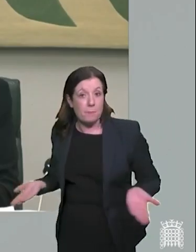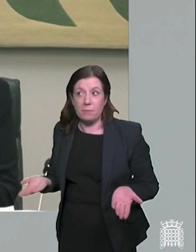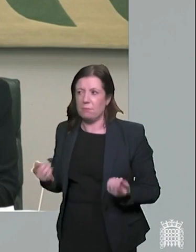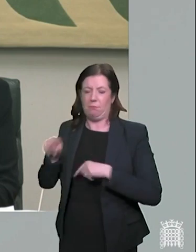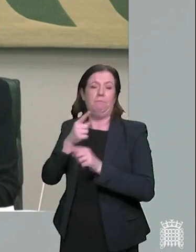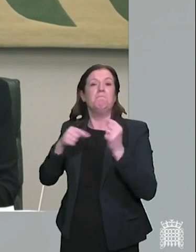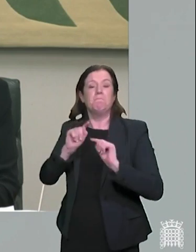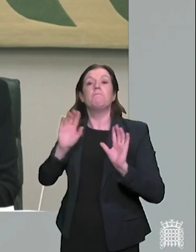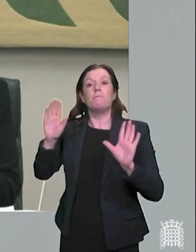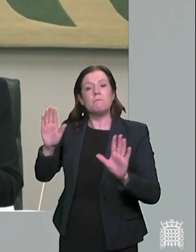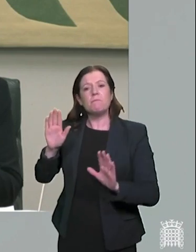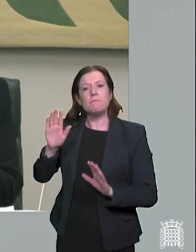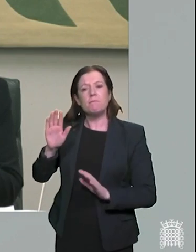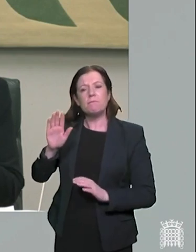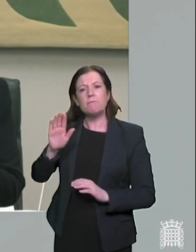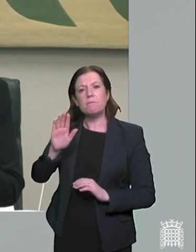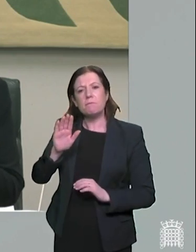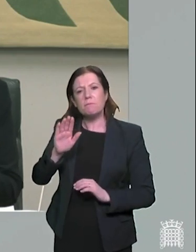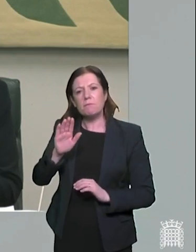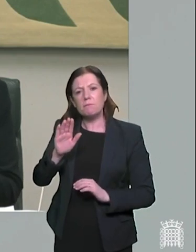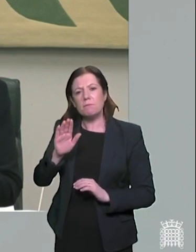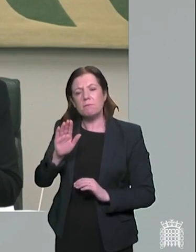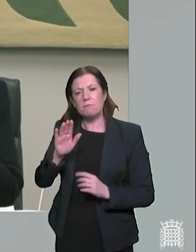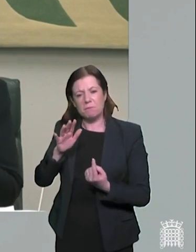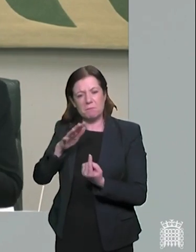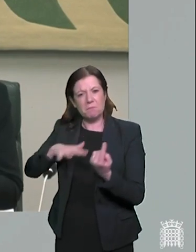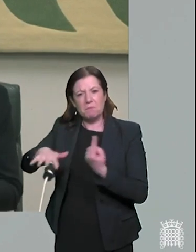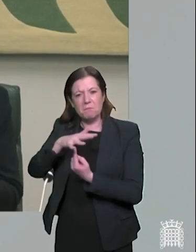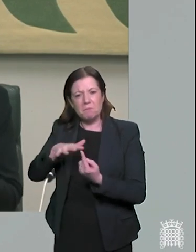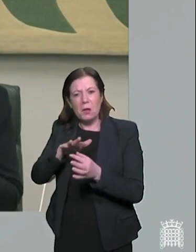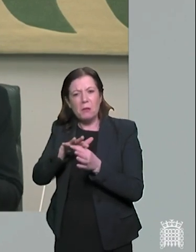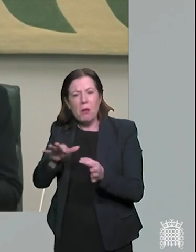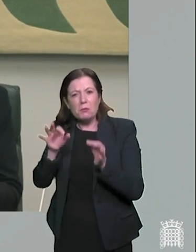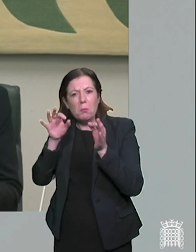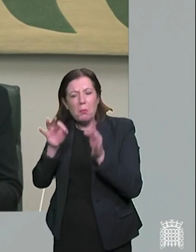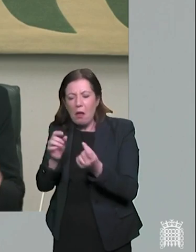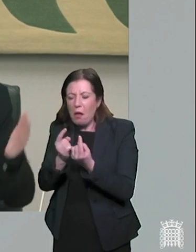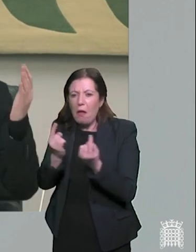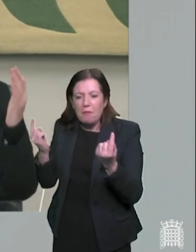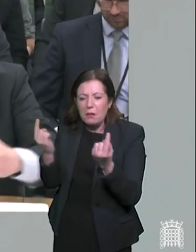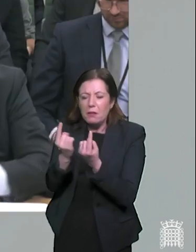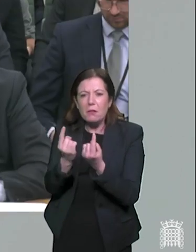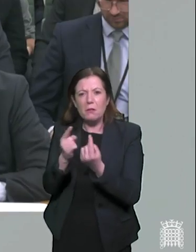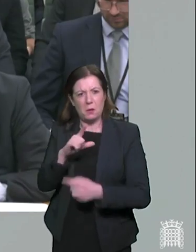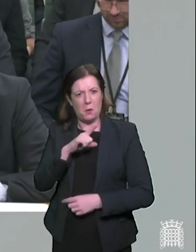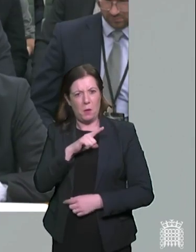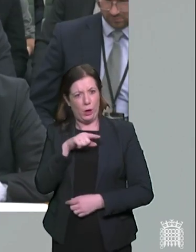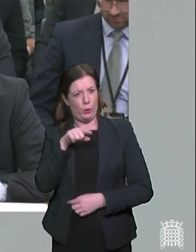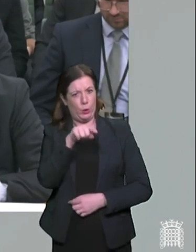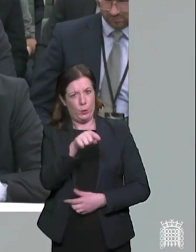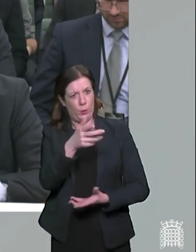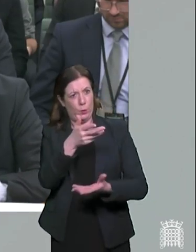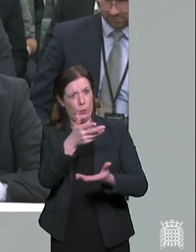the notion of a less than perfect, an imperfect social distancing? Because you were telling